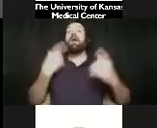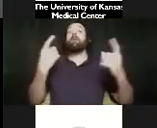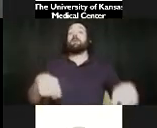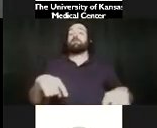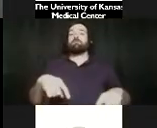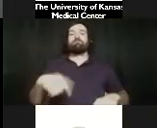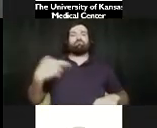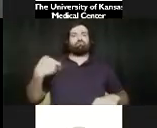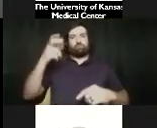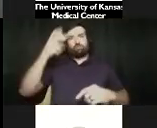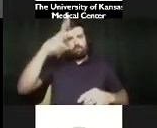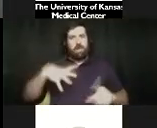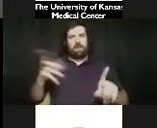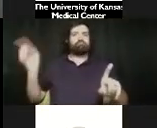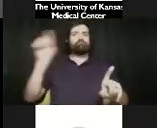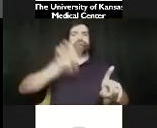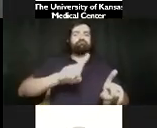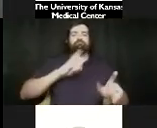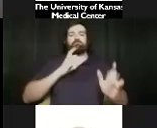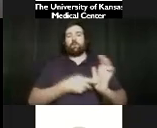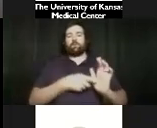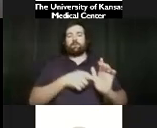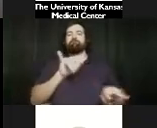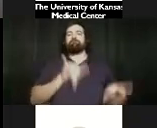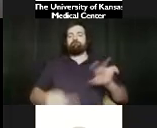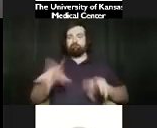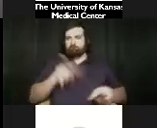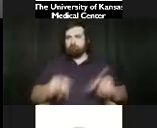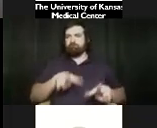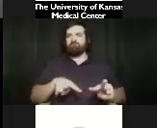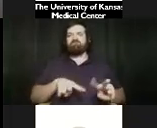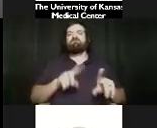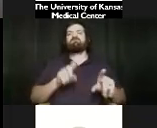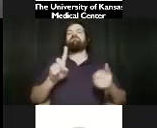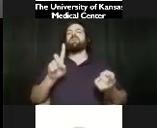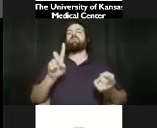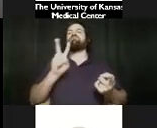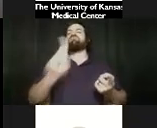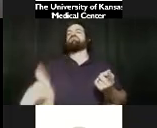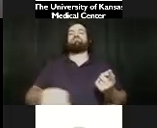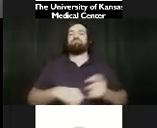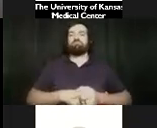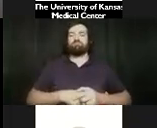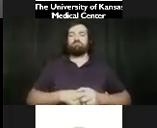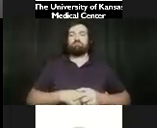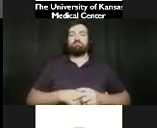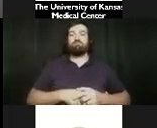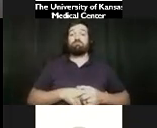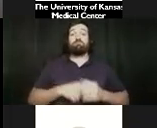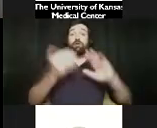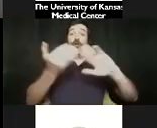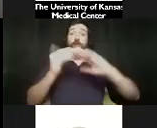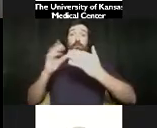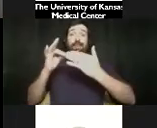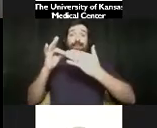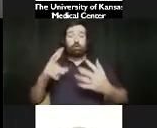religious man walked by and noticed him and just kept on going. A civic leader walked by,